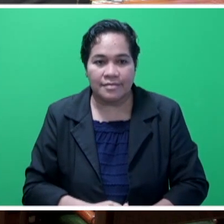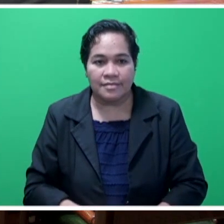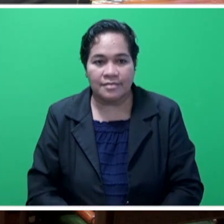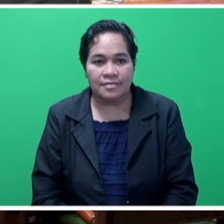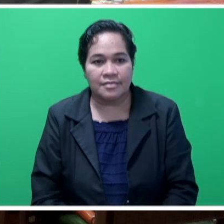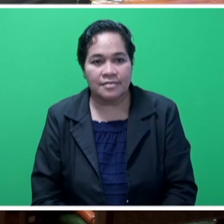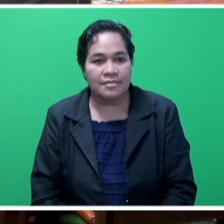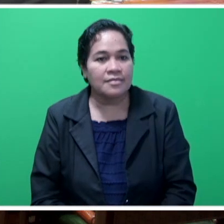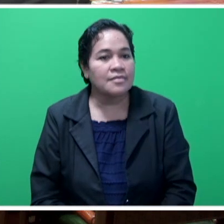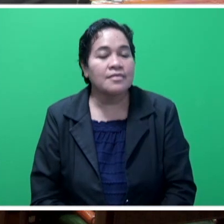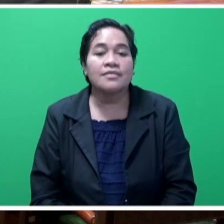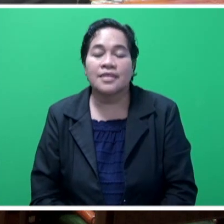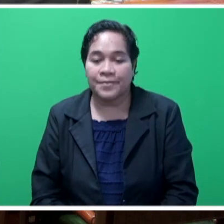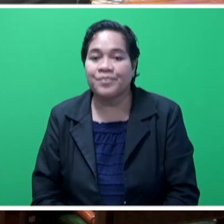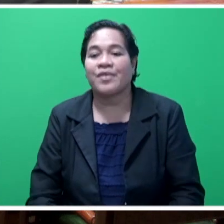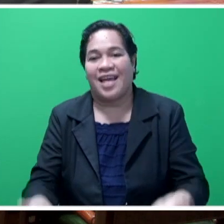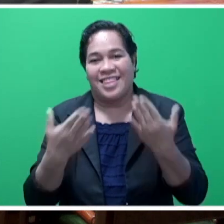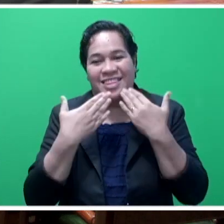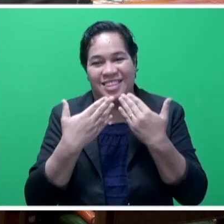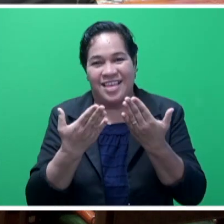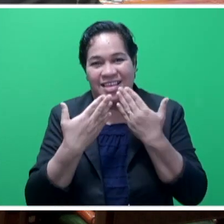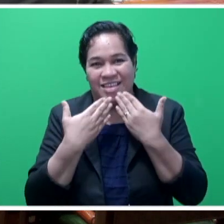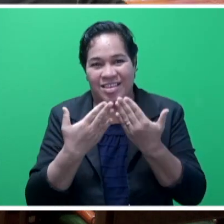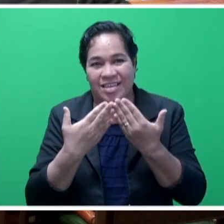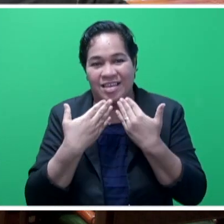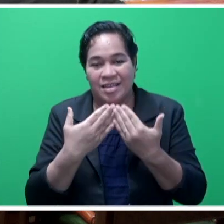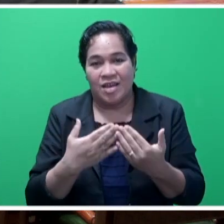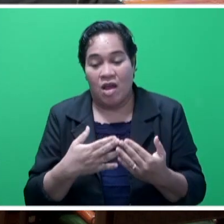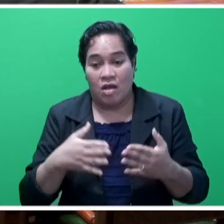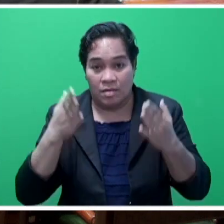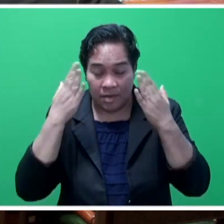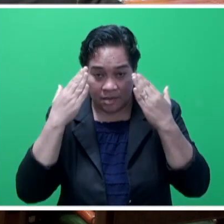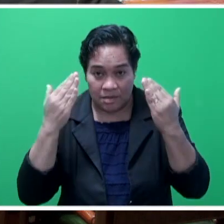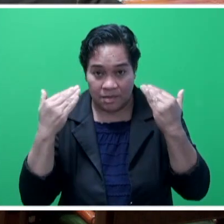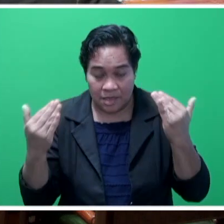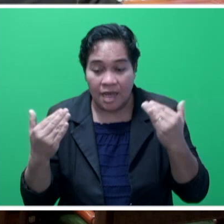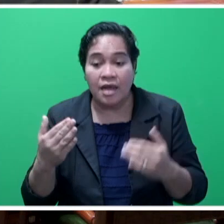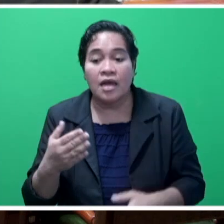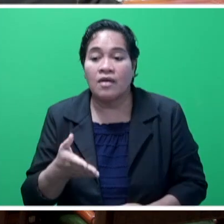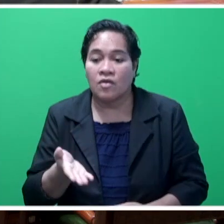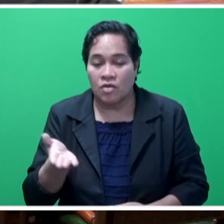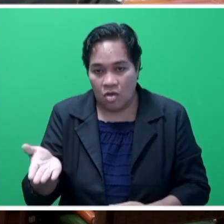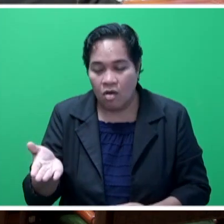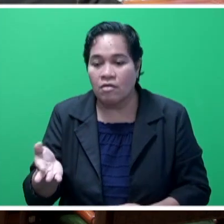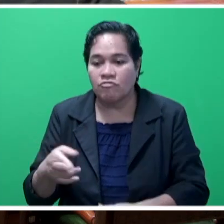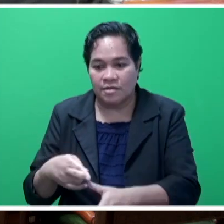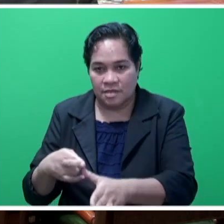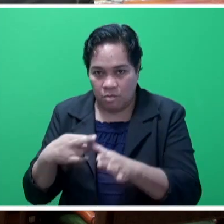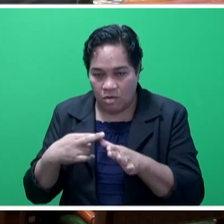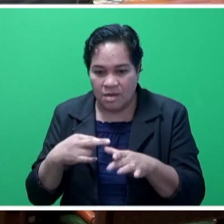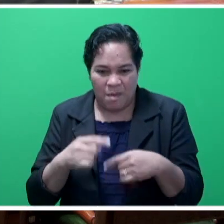Thank you, Honourable Speaker. I thank the Honourable Minister for her response to the question about bullying.